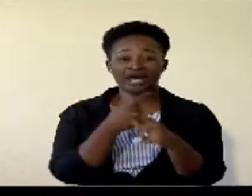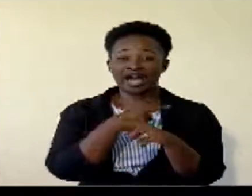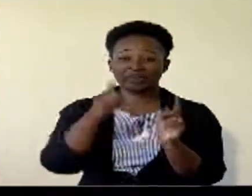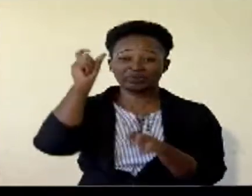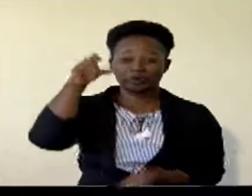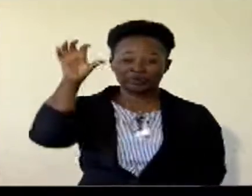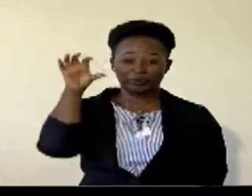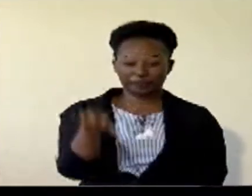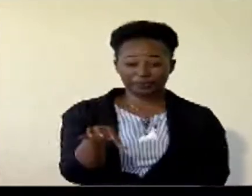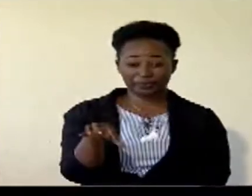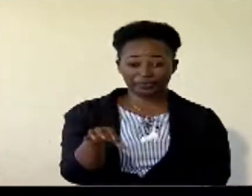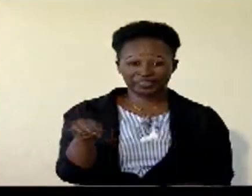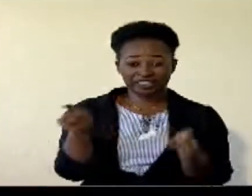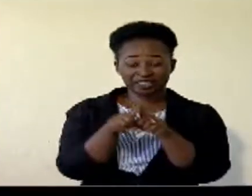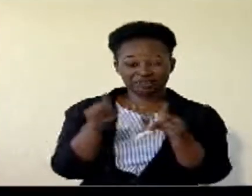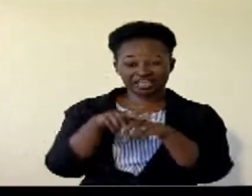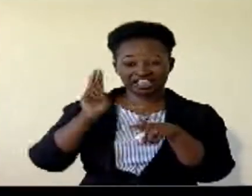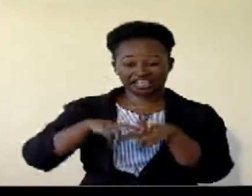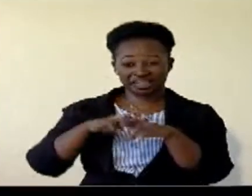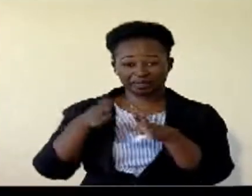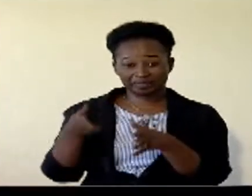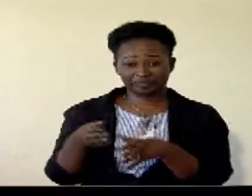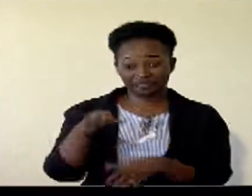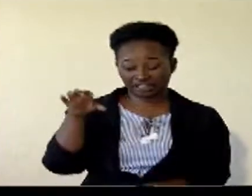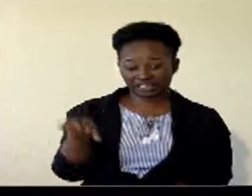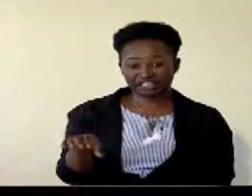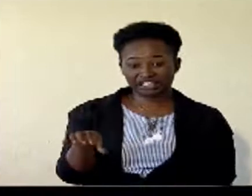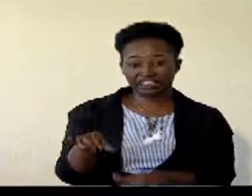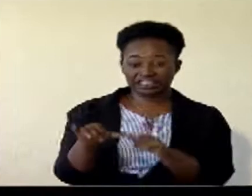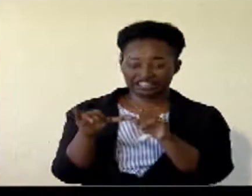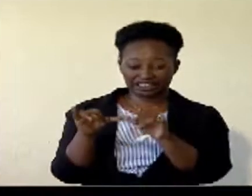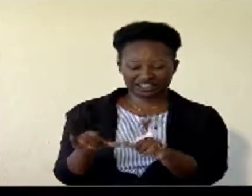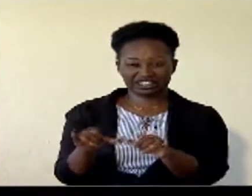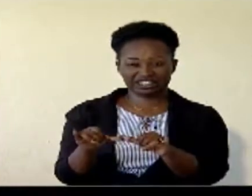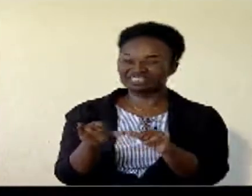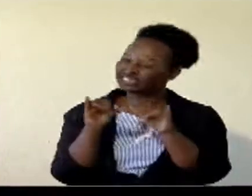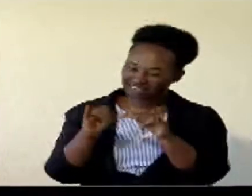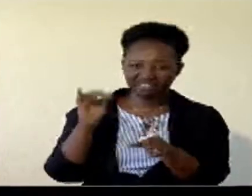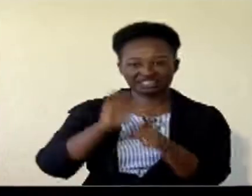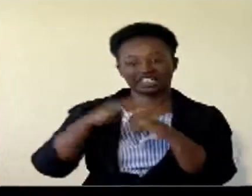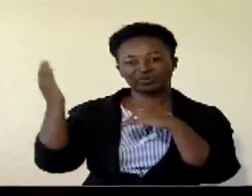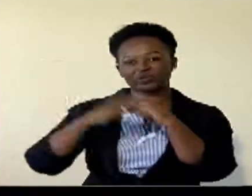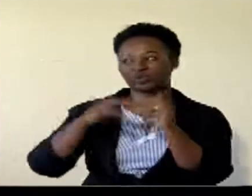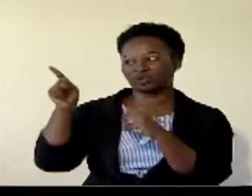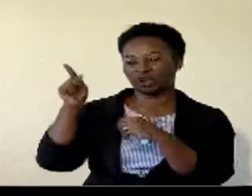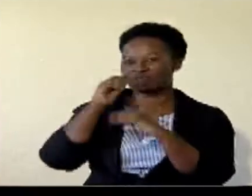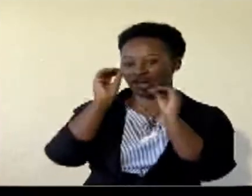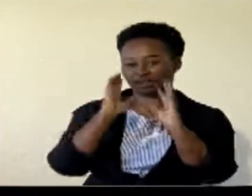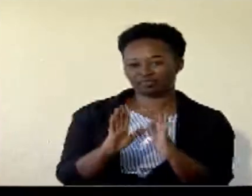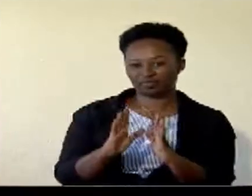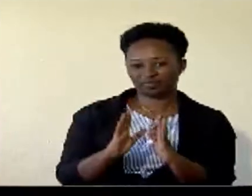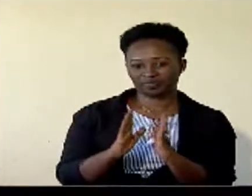short, okay, like this tool is more stable than I am if we had the same properties.